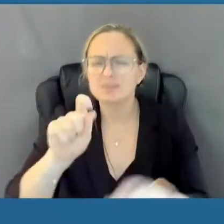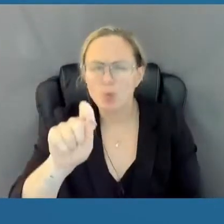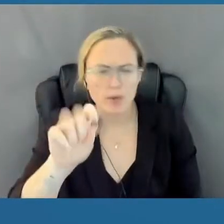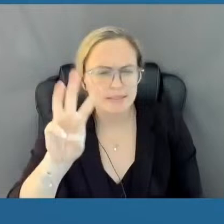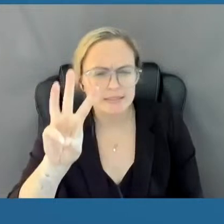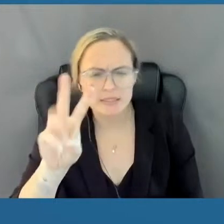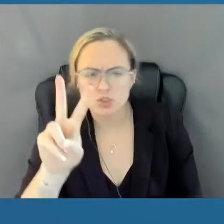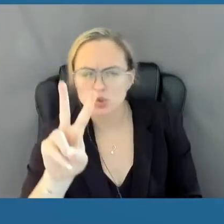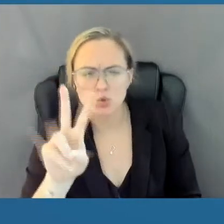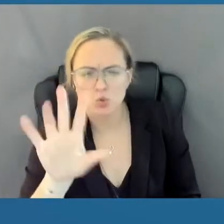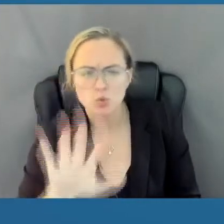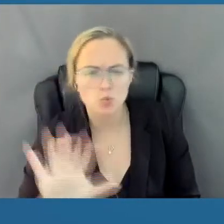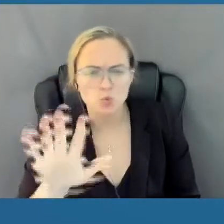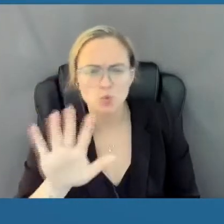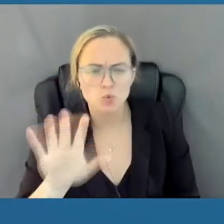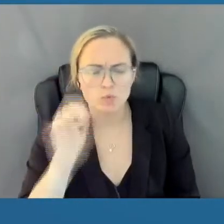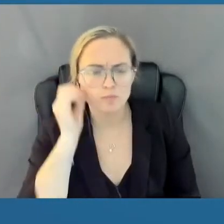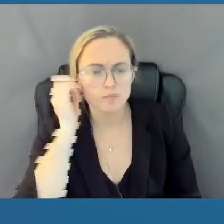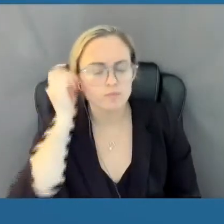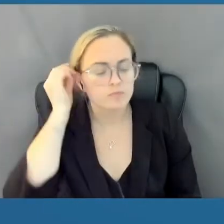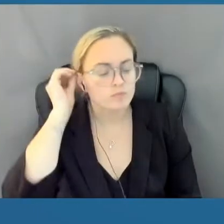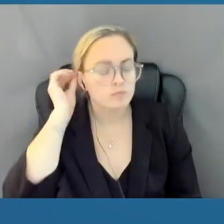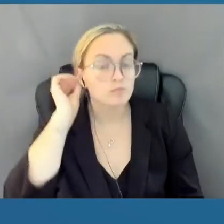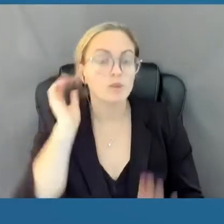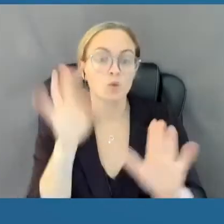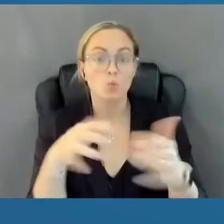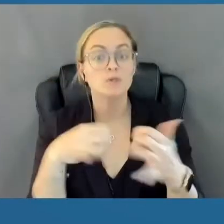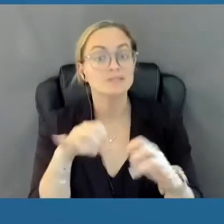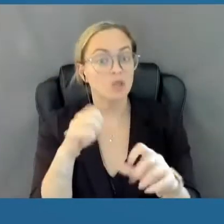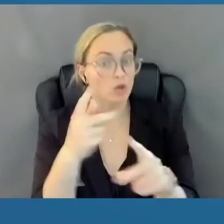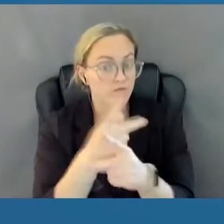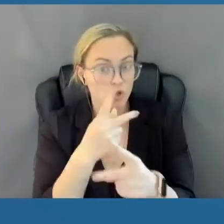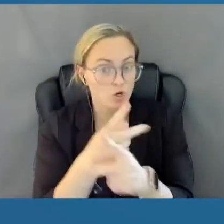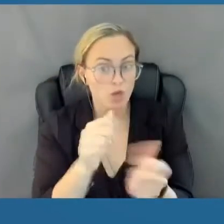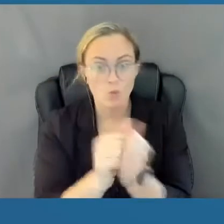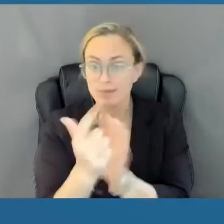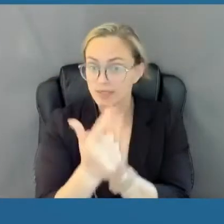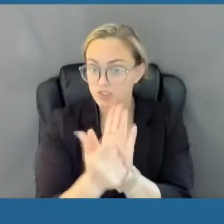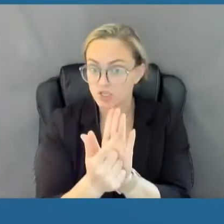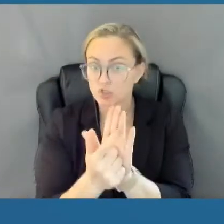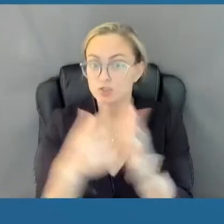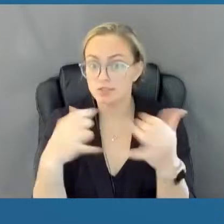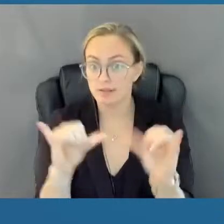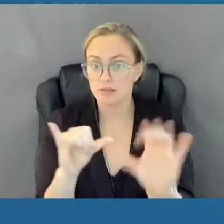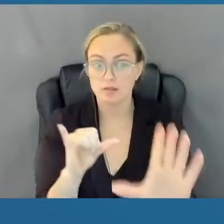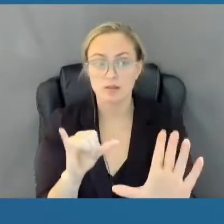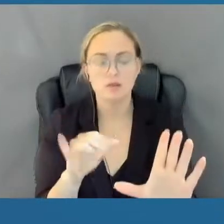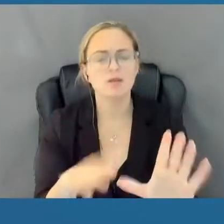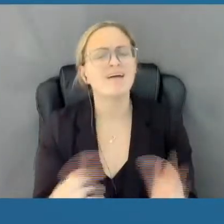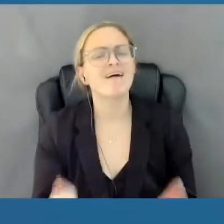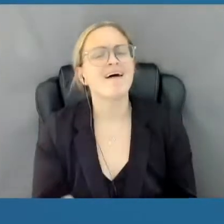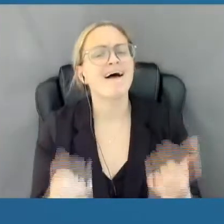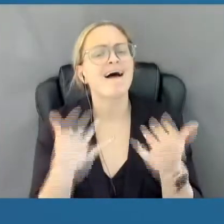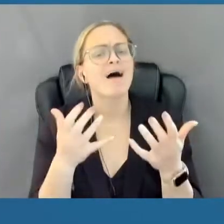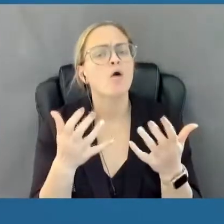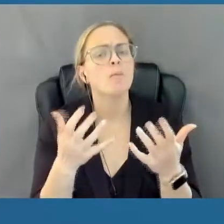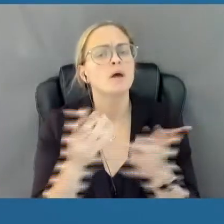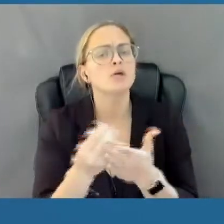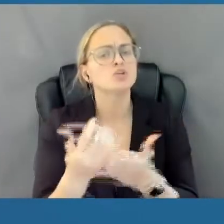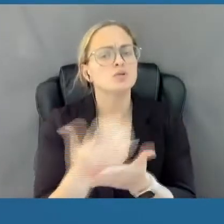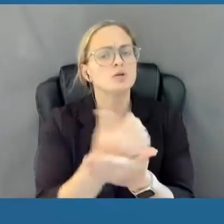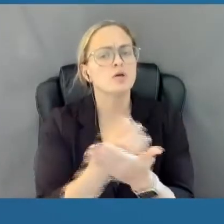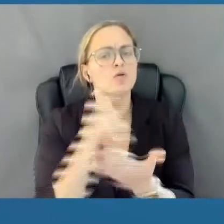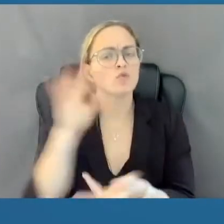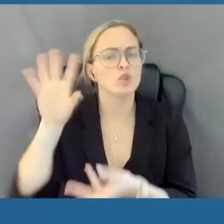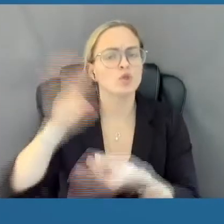to point? So we're still working on that with the legislature. Okay. How much do you think it will generate towards the total